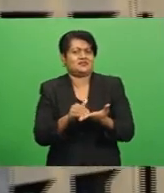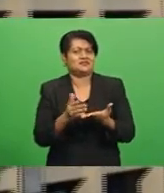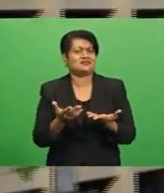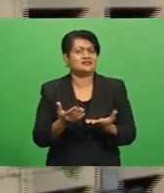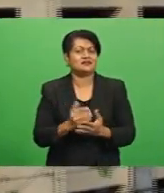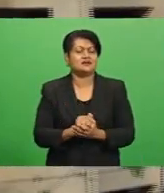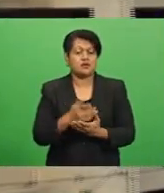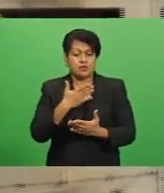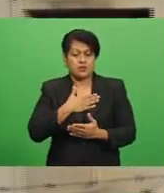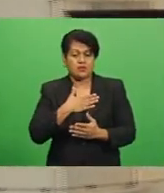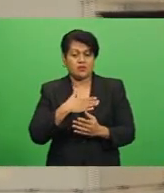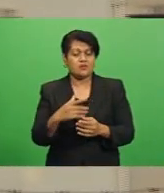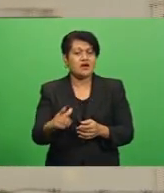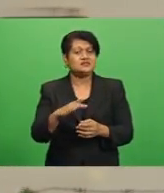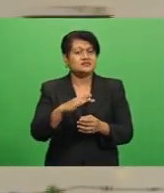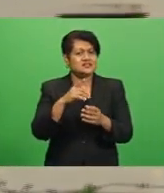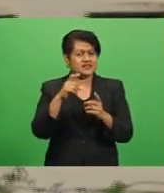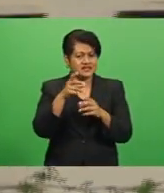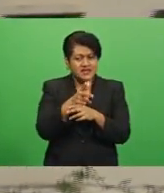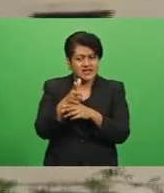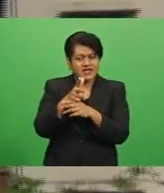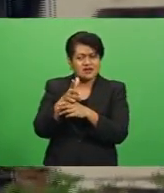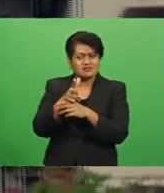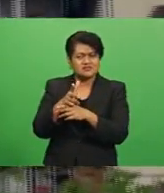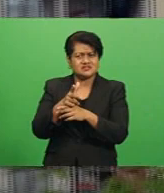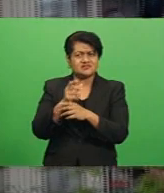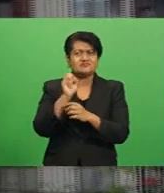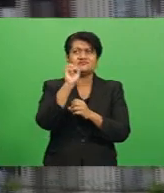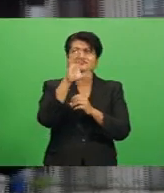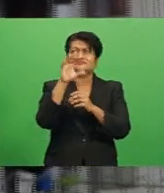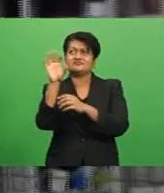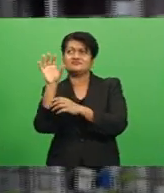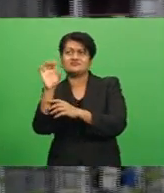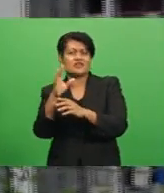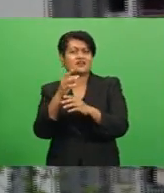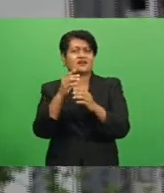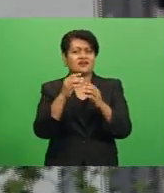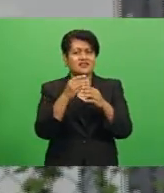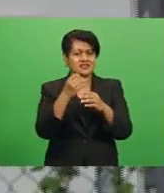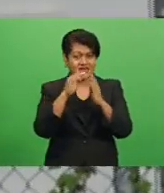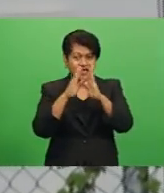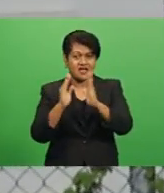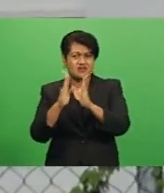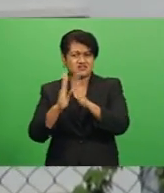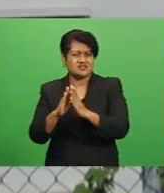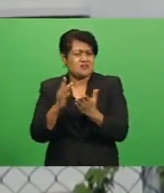CCTV cameras to be up and running, but I think for those that